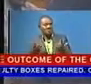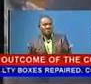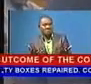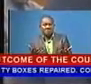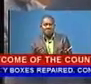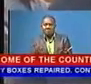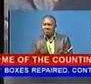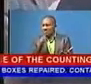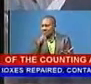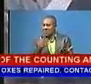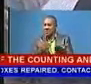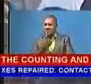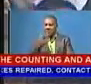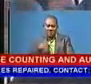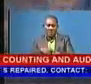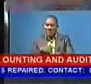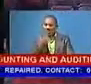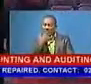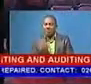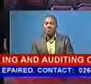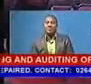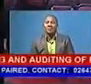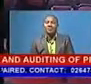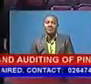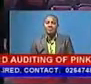it's completely inappropriate. It's the wrong time.